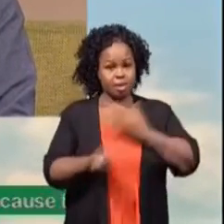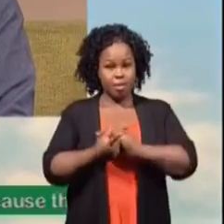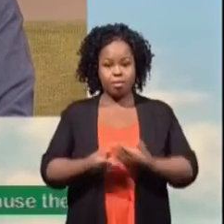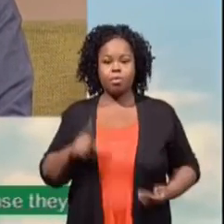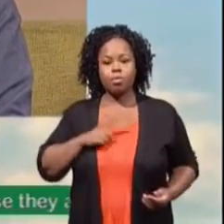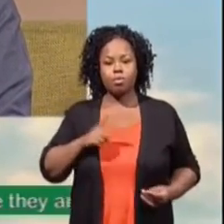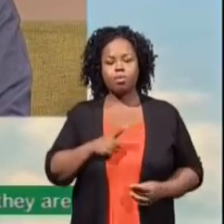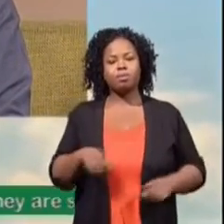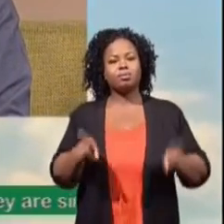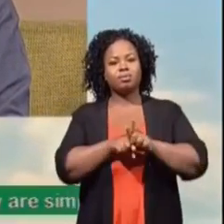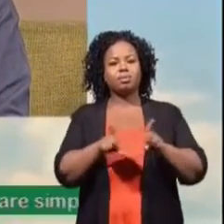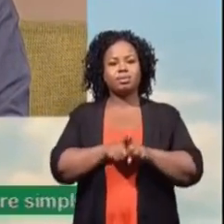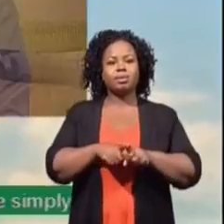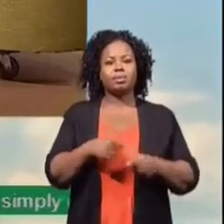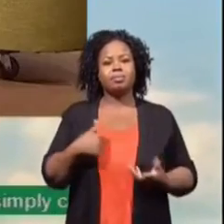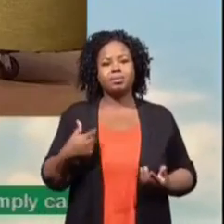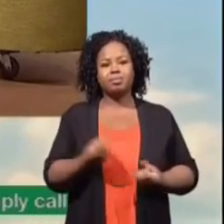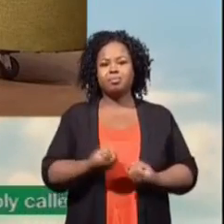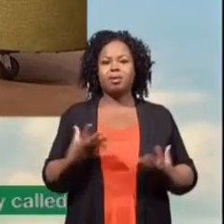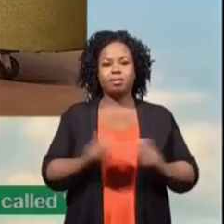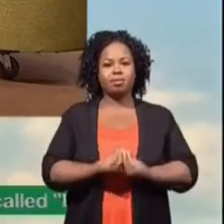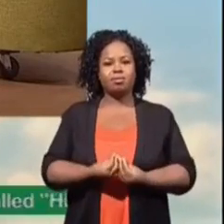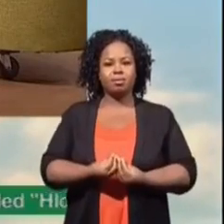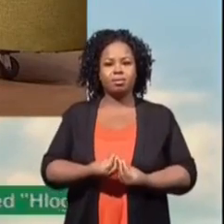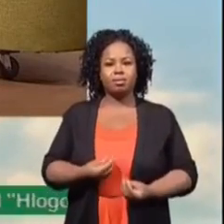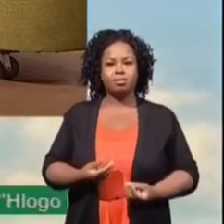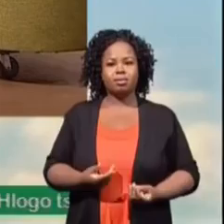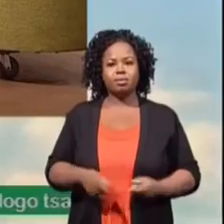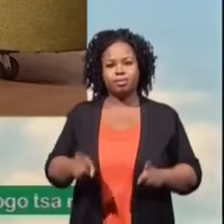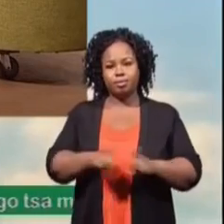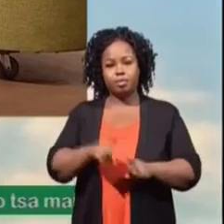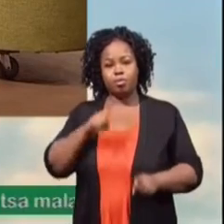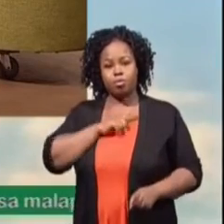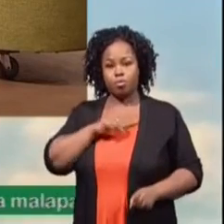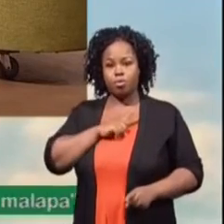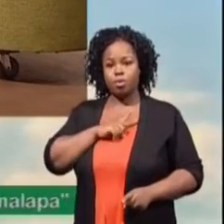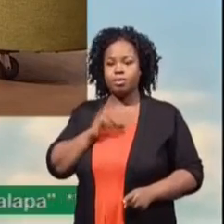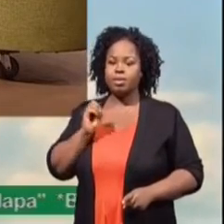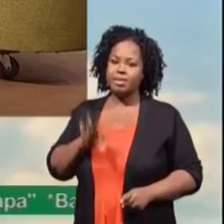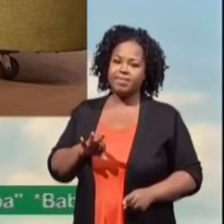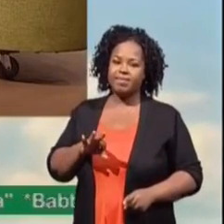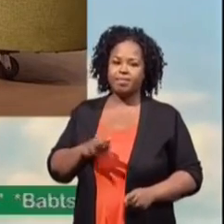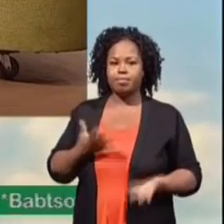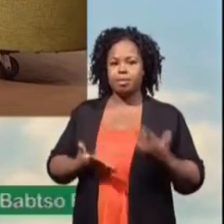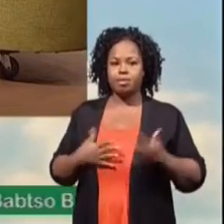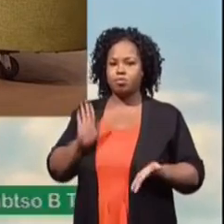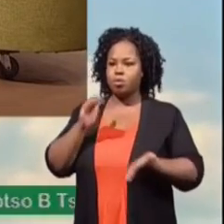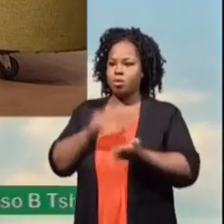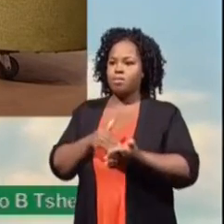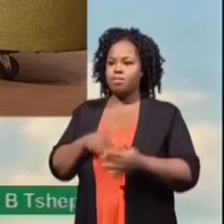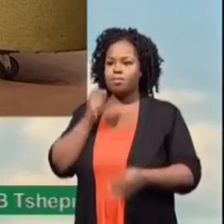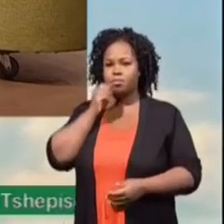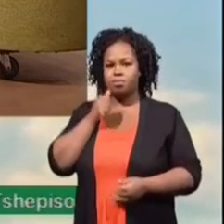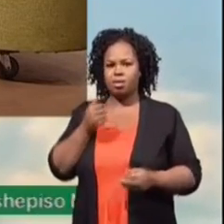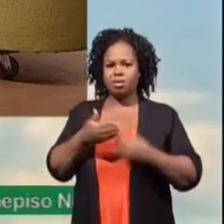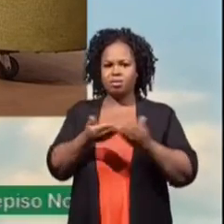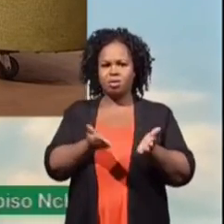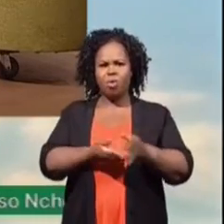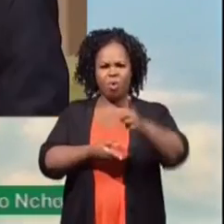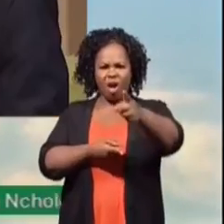uncomfortable but it has to happen because nakhona nthono ibuya around and khona lo ha ba ka kena uno u uthi u hlatswa